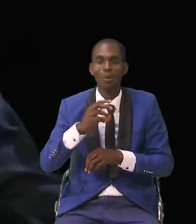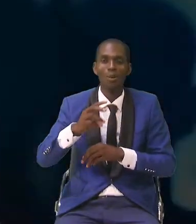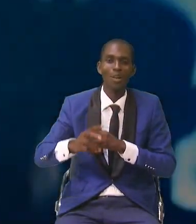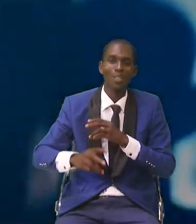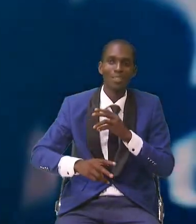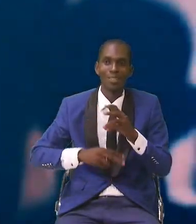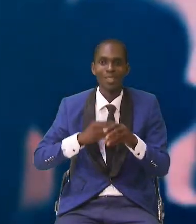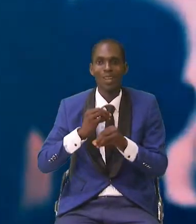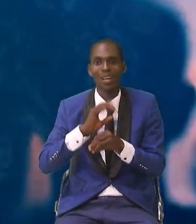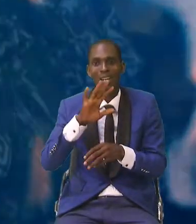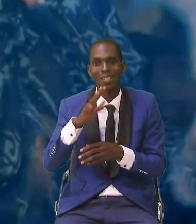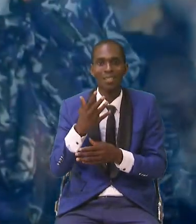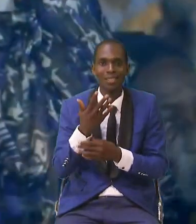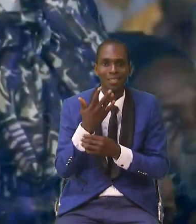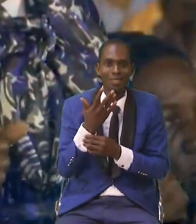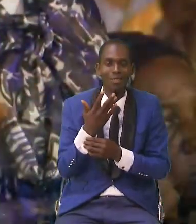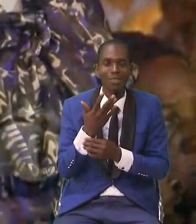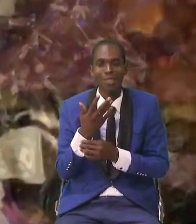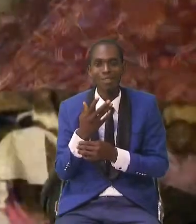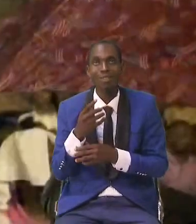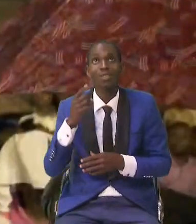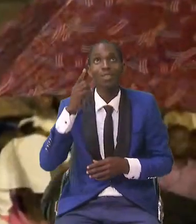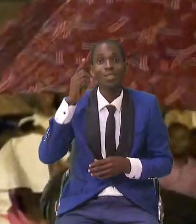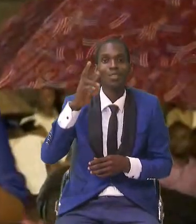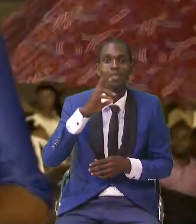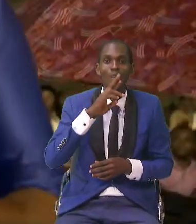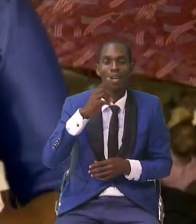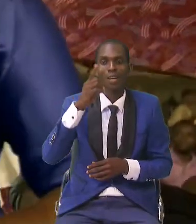you are God. You've got the whole world.